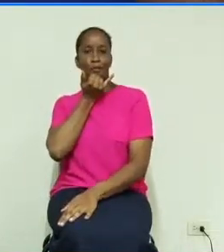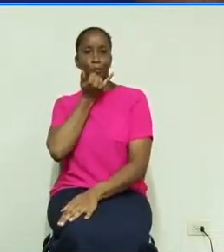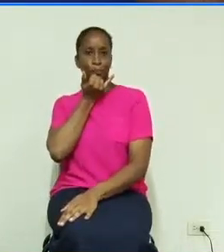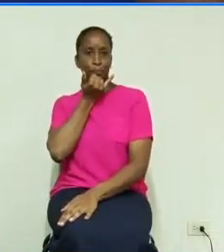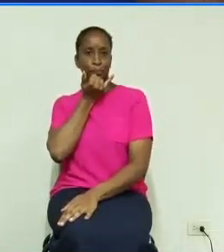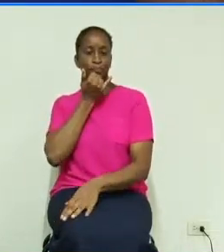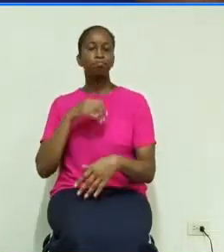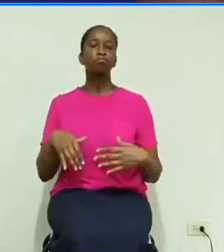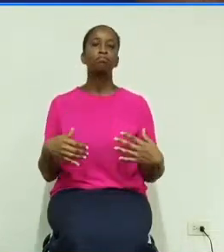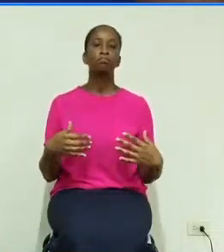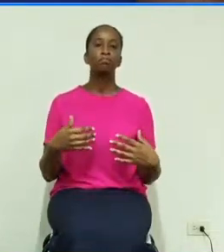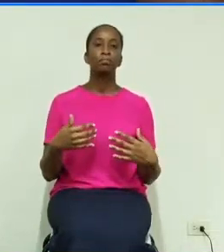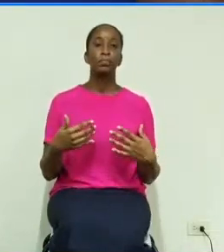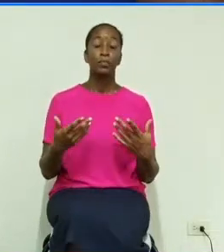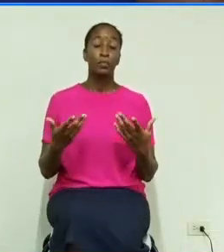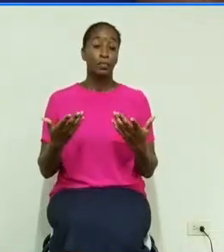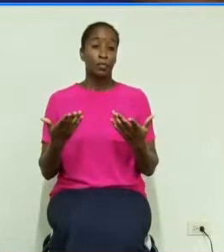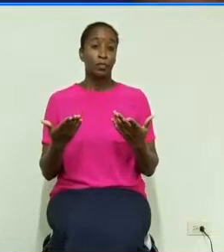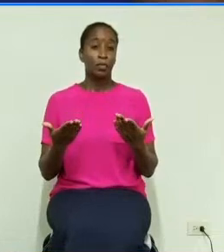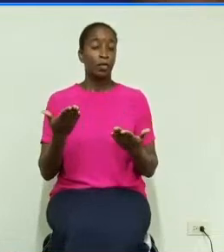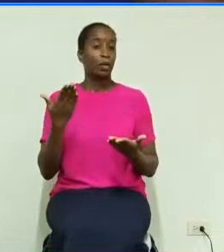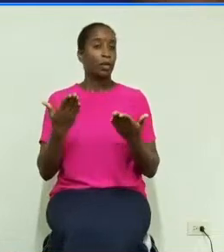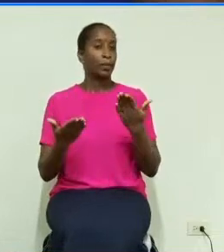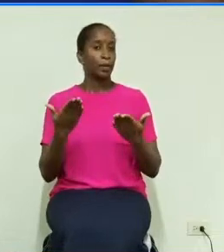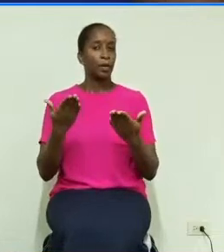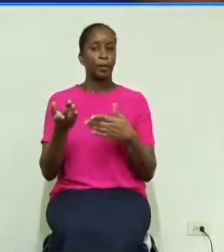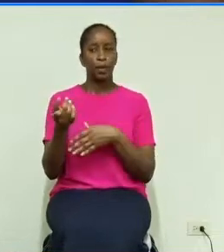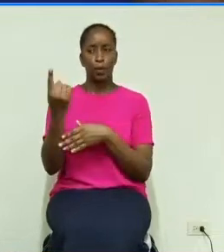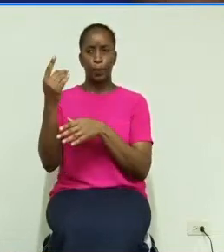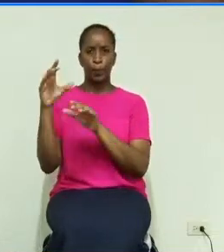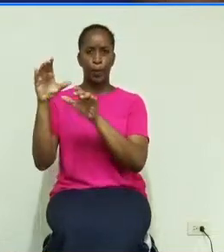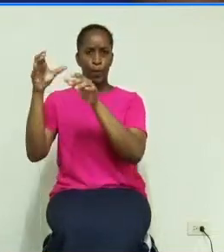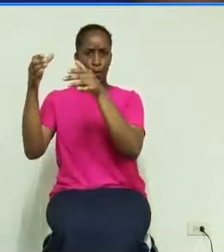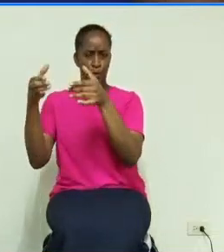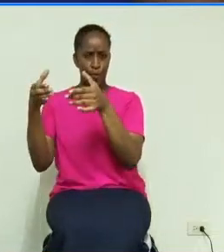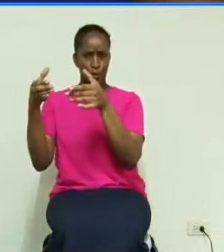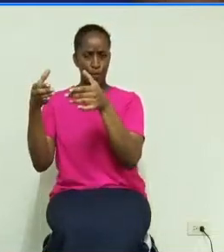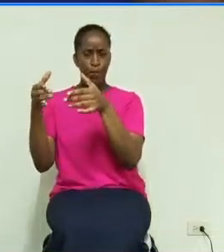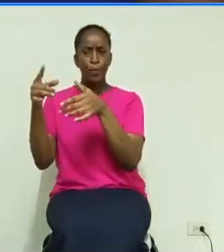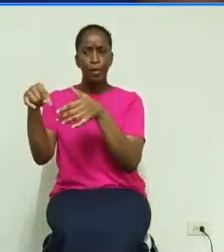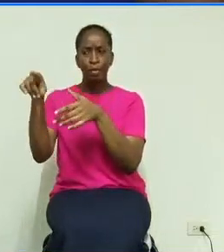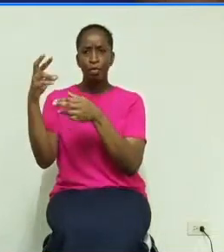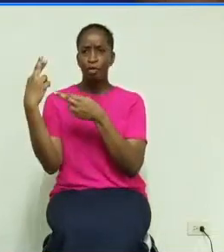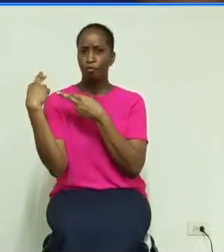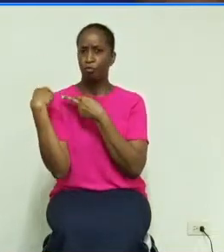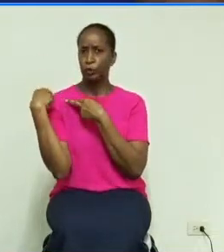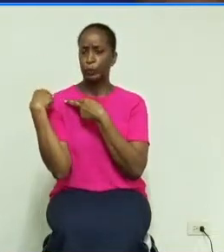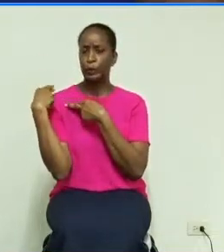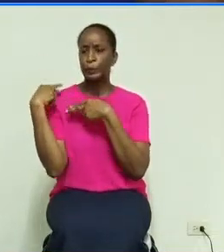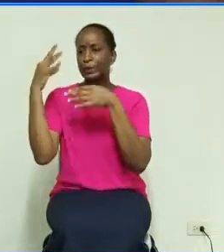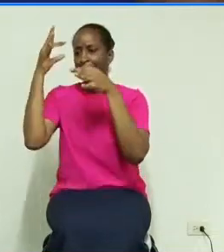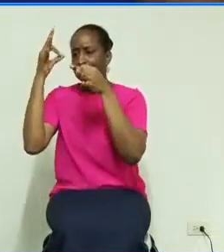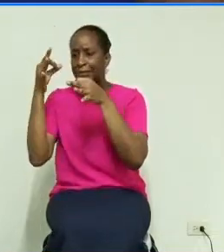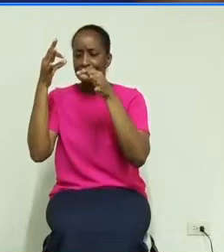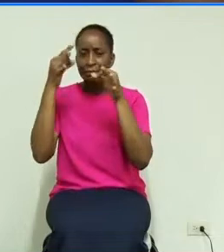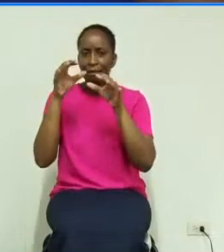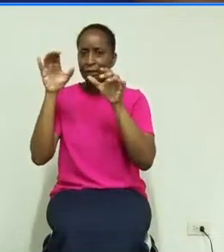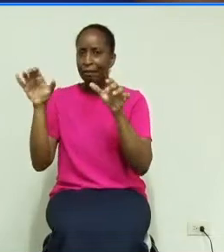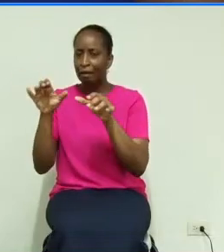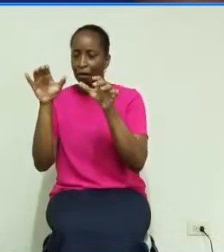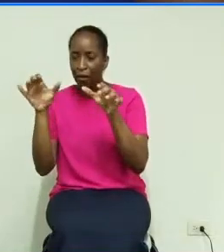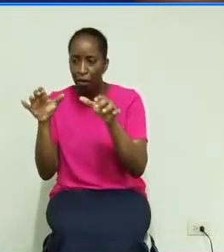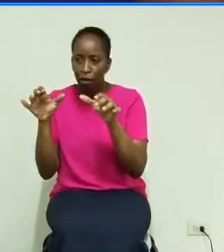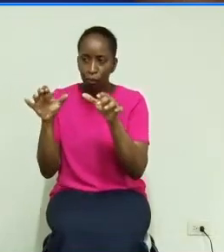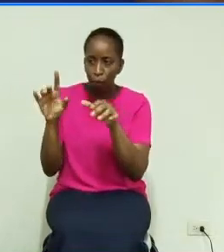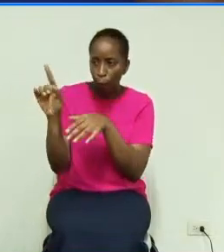or seriously update. There are no checks, there are no balances. There's no one to offer a view